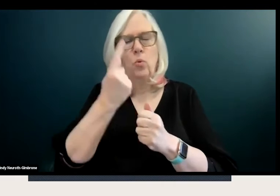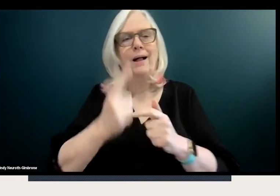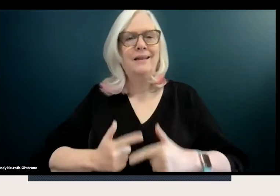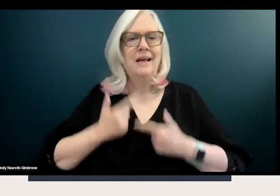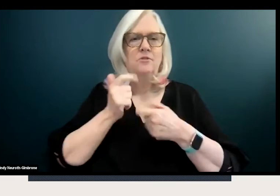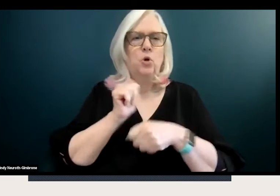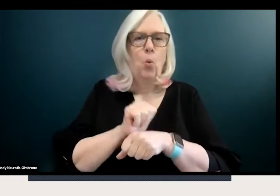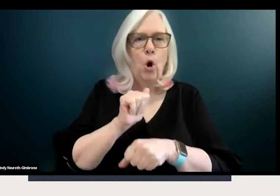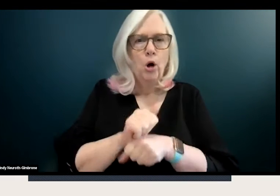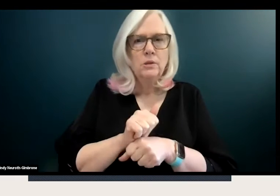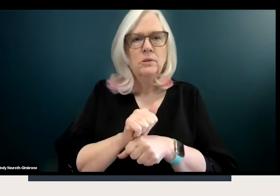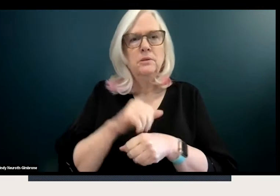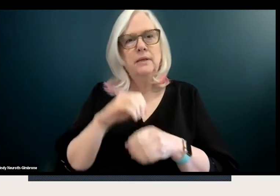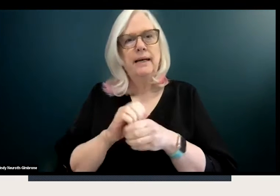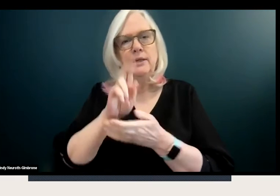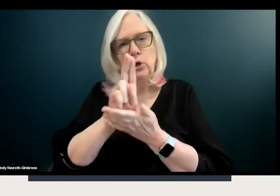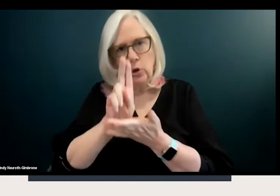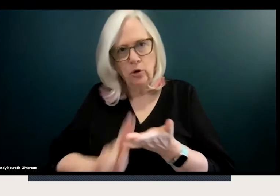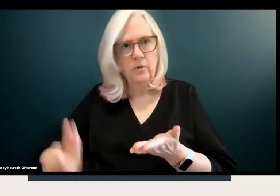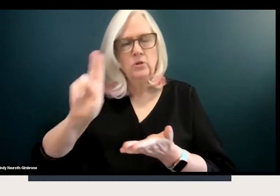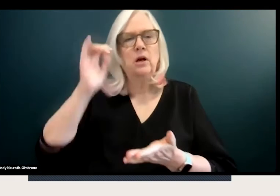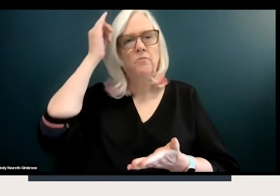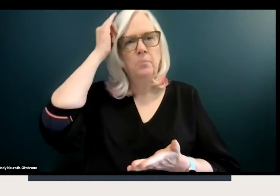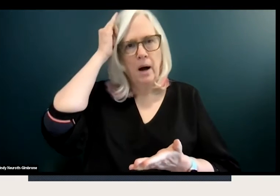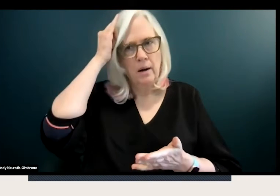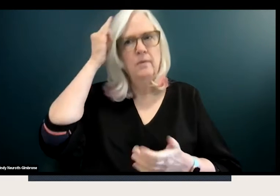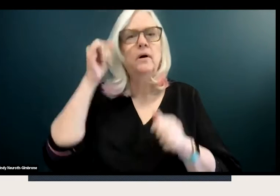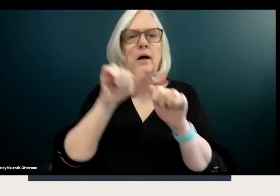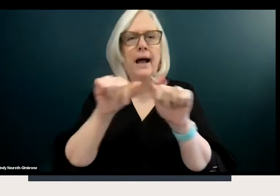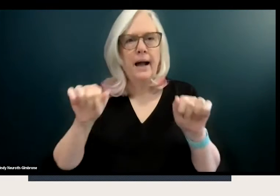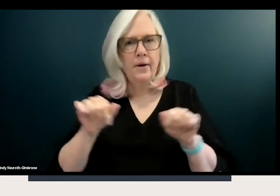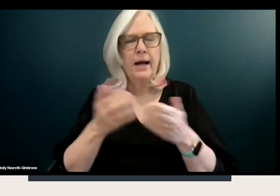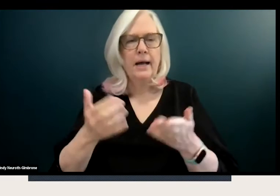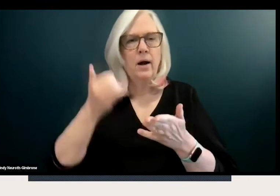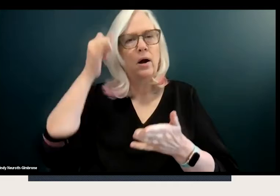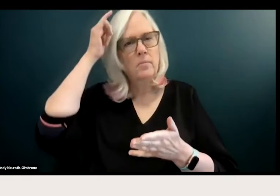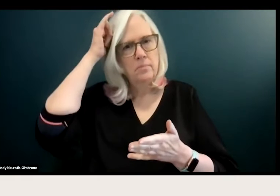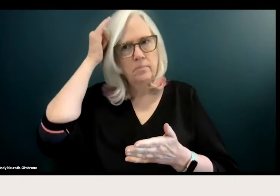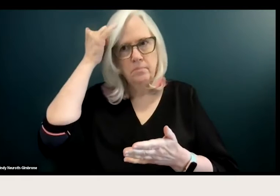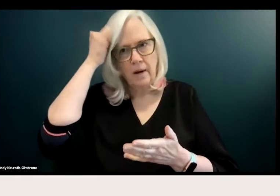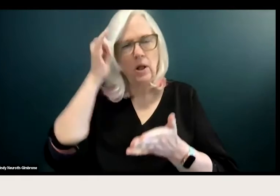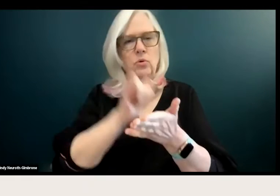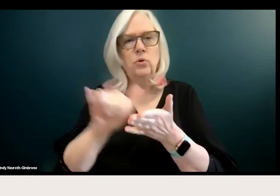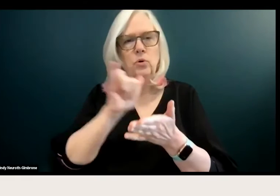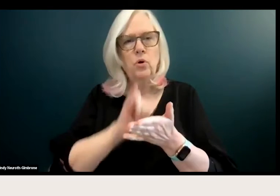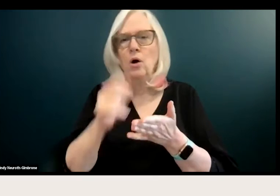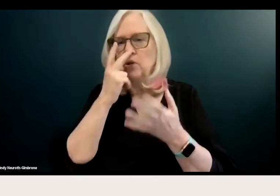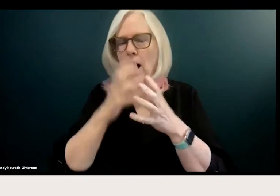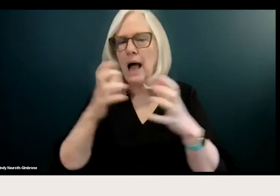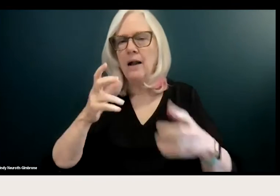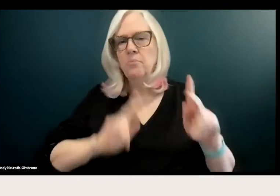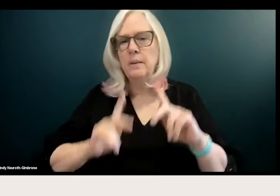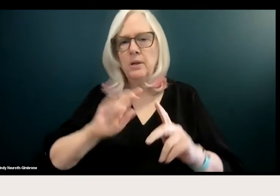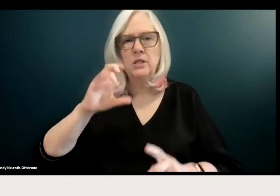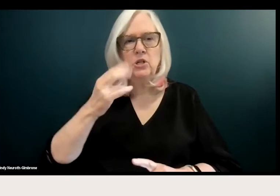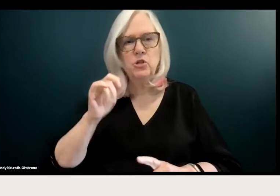in the University of Buffalo area up here in Buffalo, New York. We saw a lot of people in the chat were from other